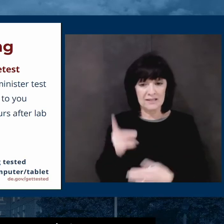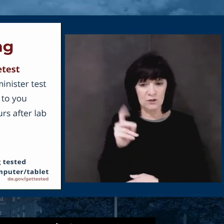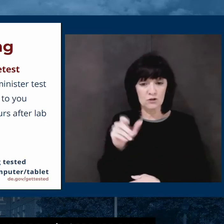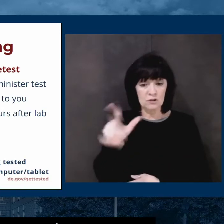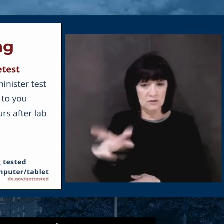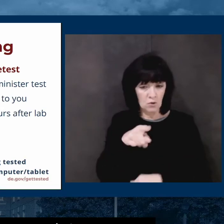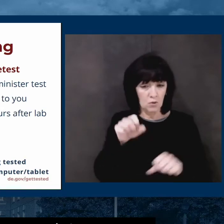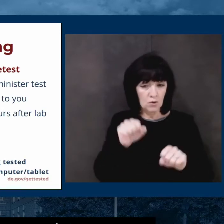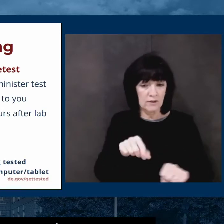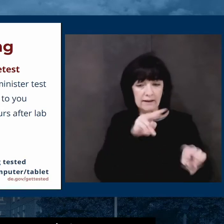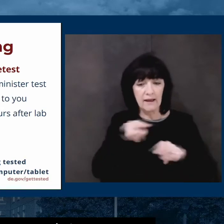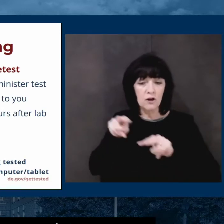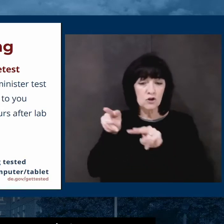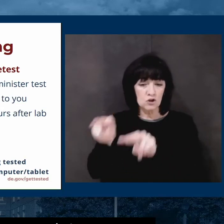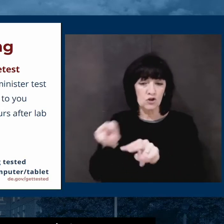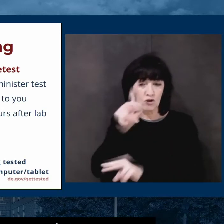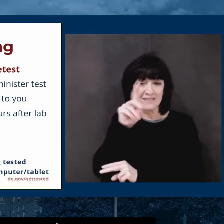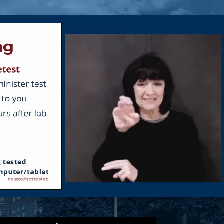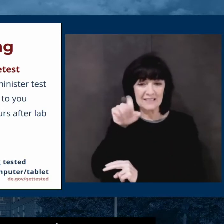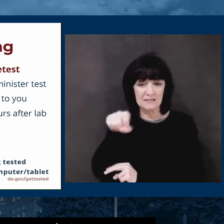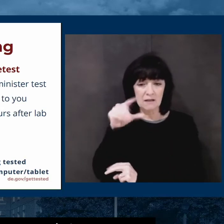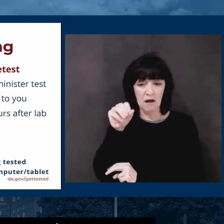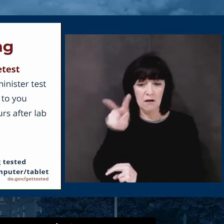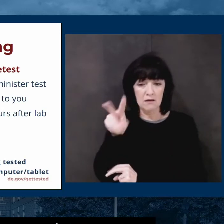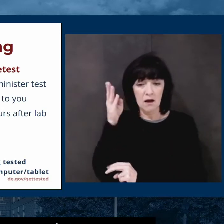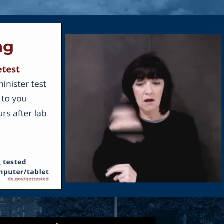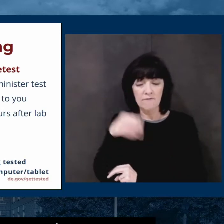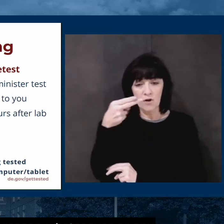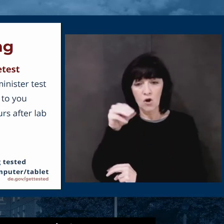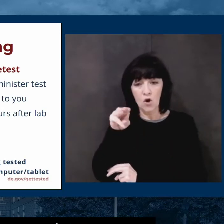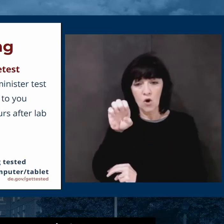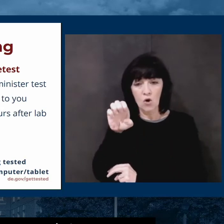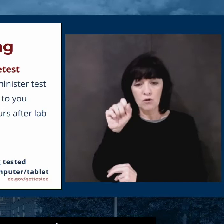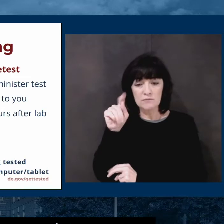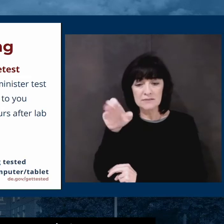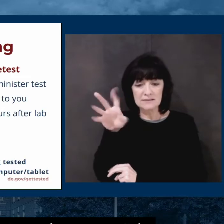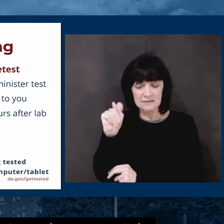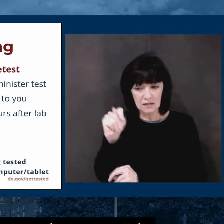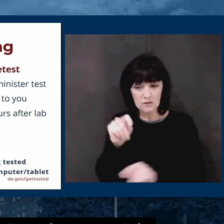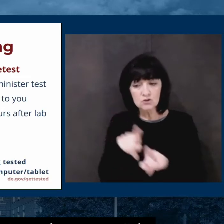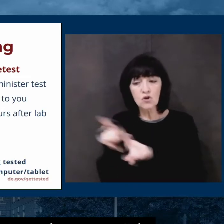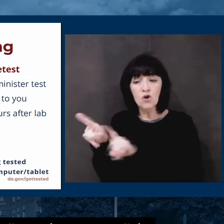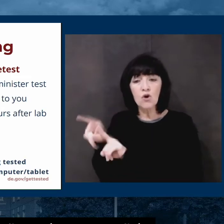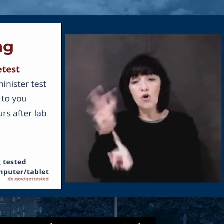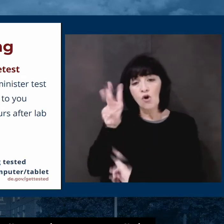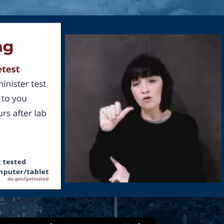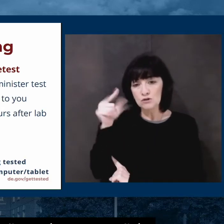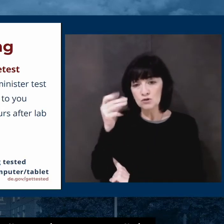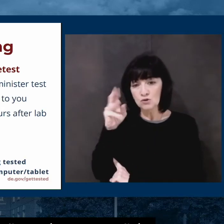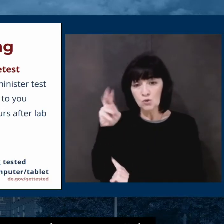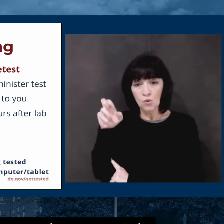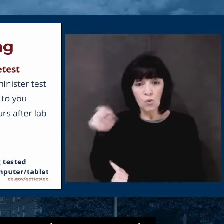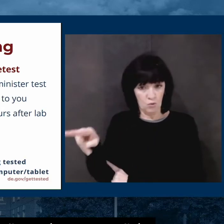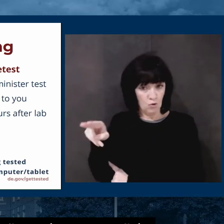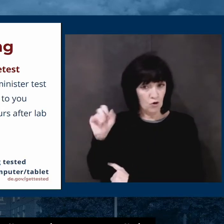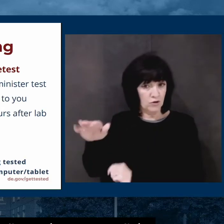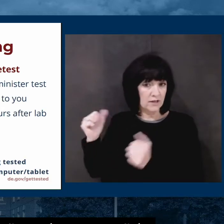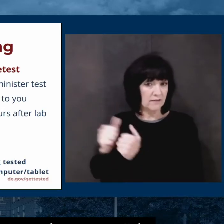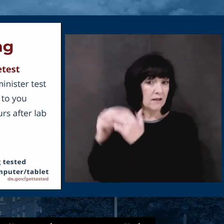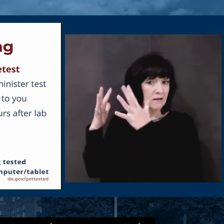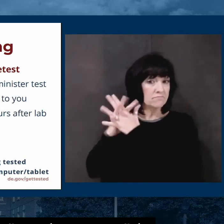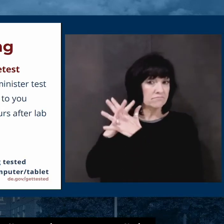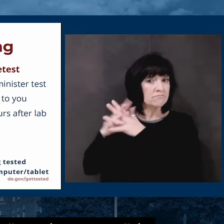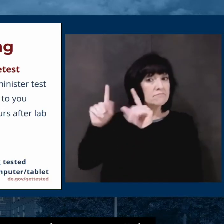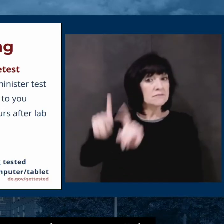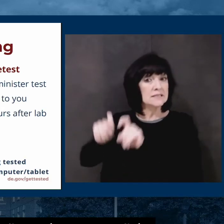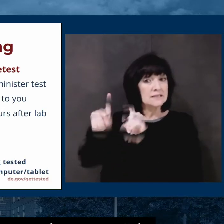testing kit. And then one more pitch for our Walgreens fixed infrastructure, as well as our pop-up curative testing sites, which have done a